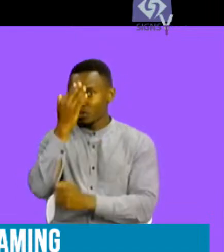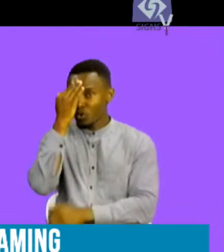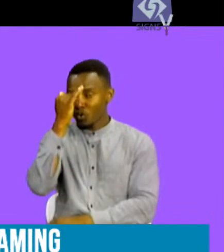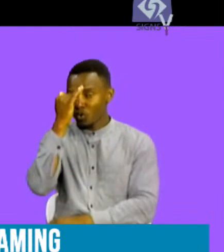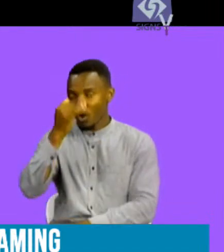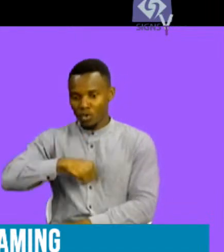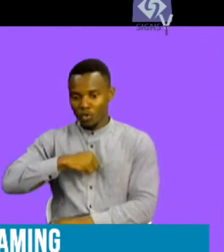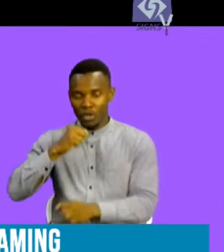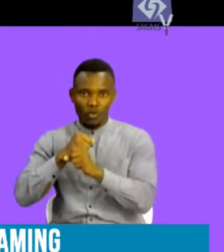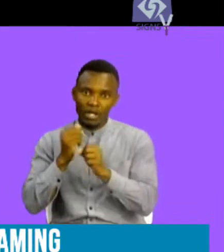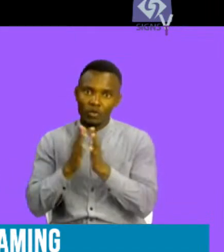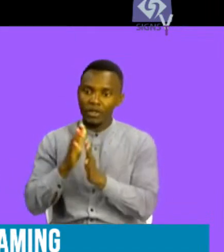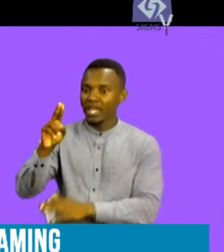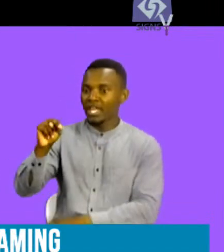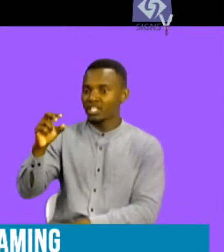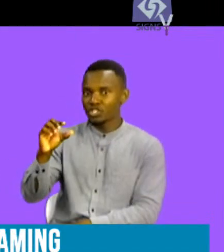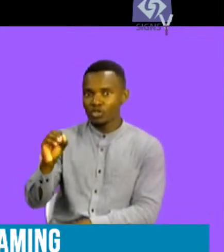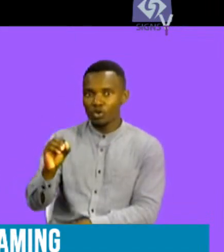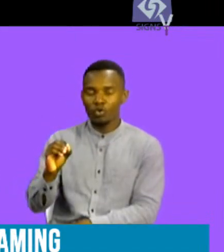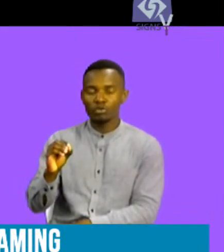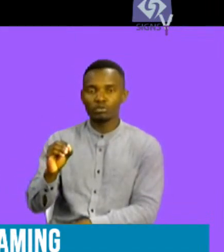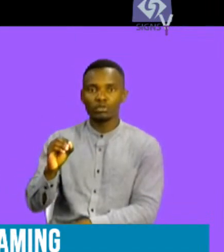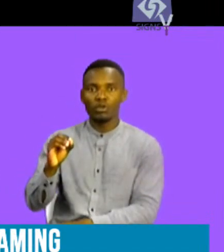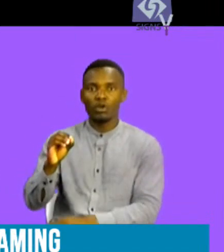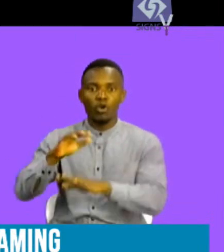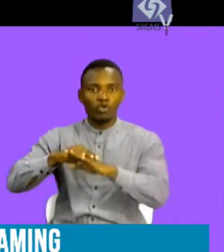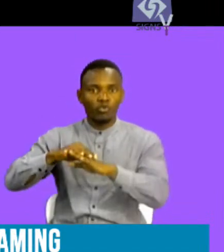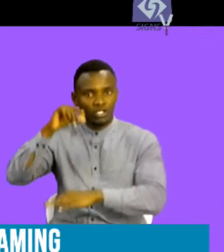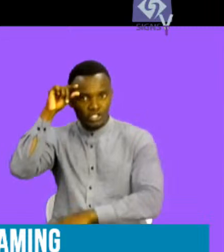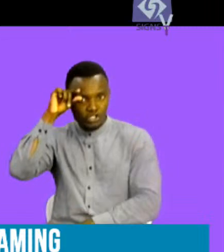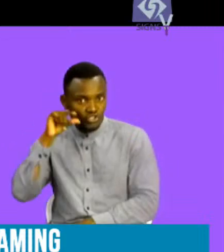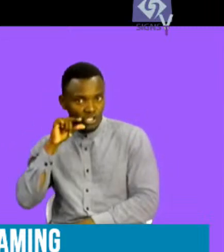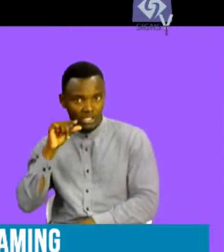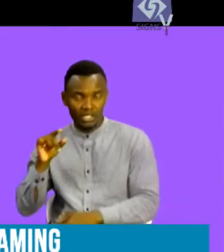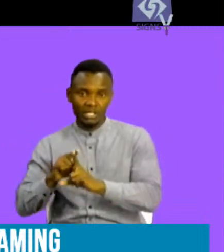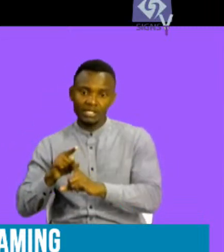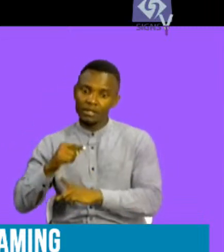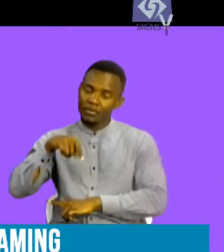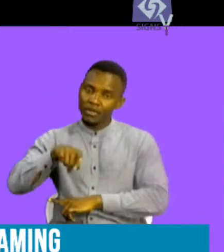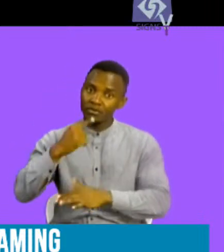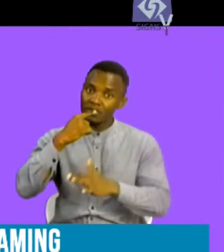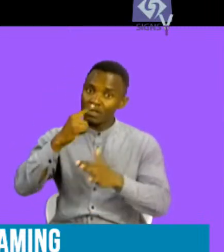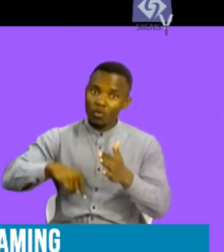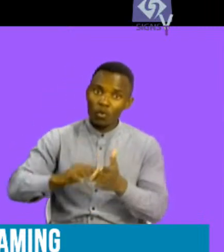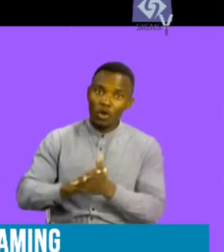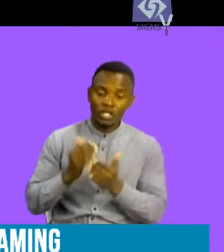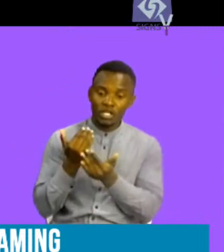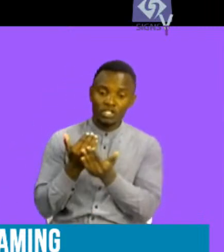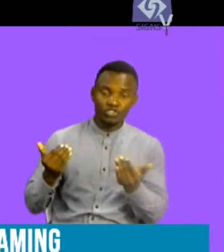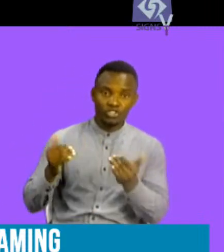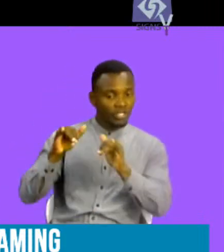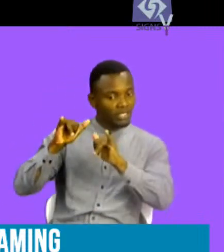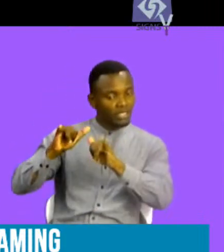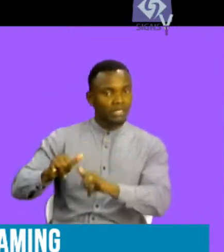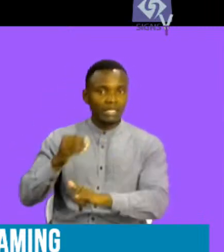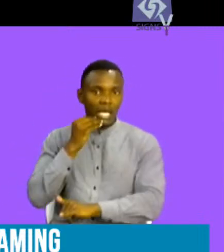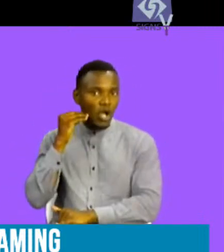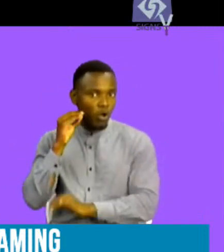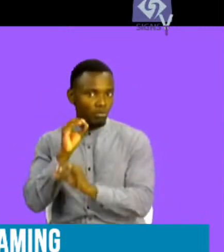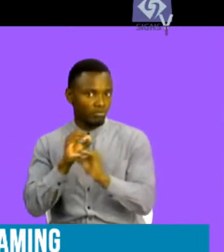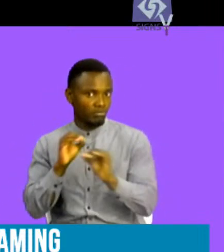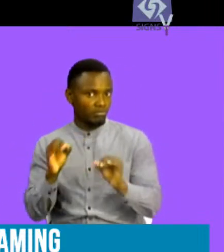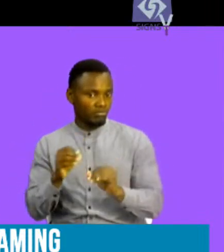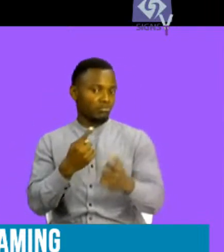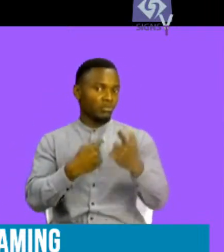girl child, the boy child, Yeah. and they are preaching the gospel that the children should not stay at home, Yeah. they should come. Then any